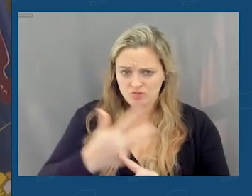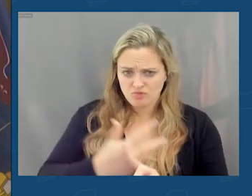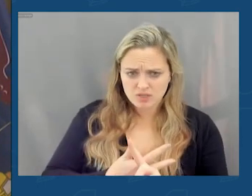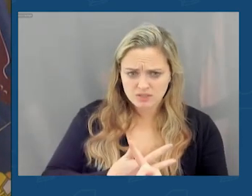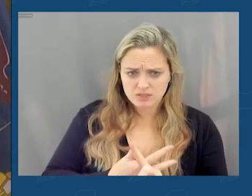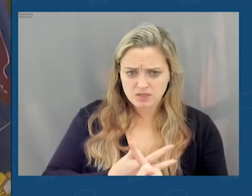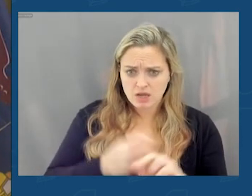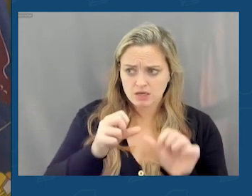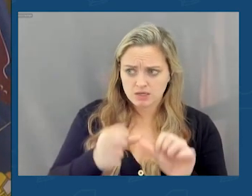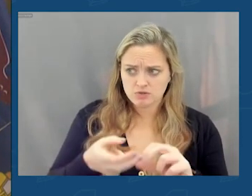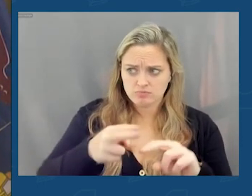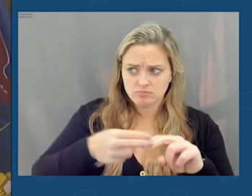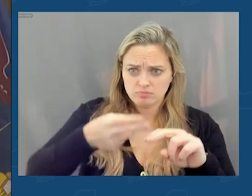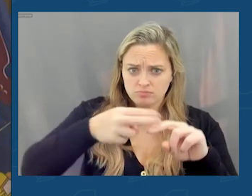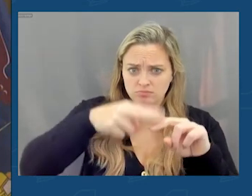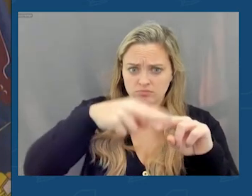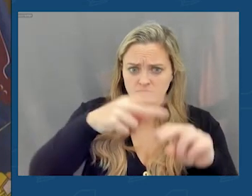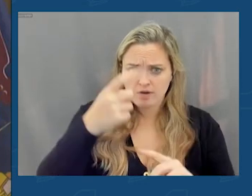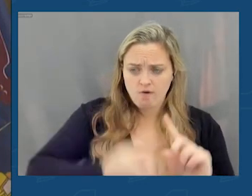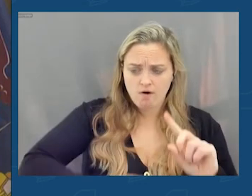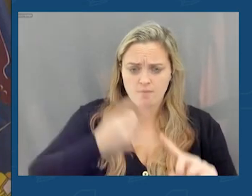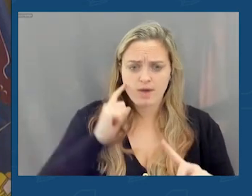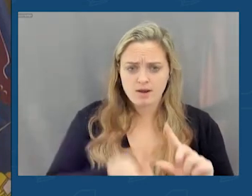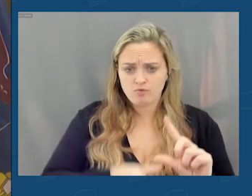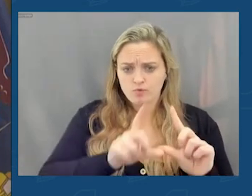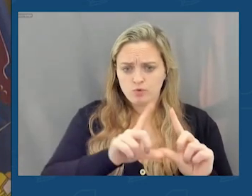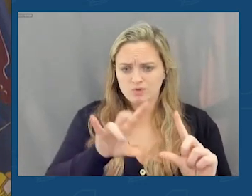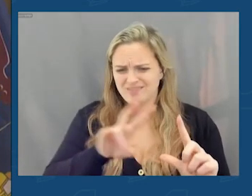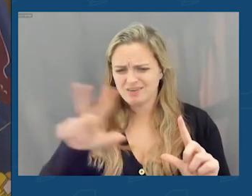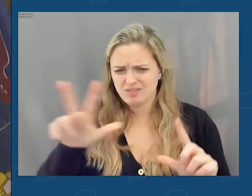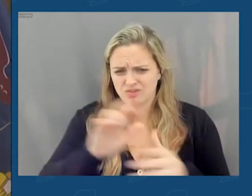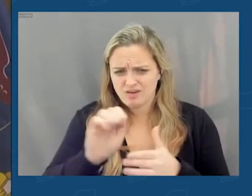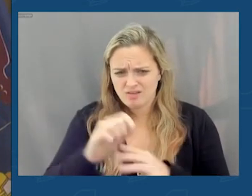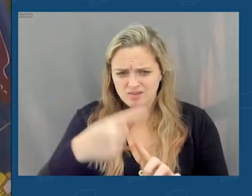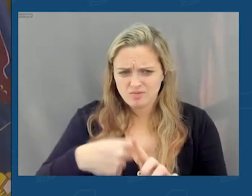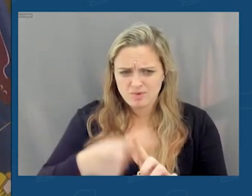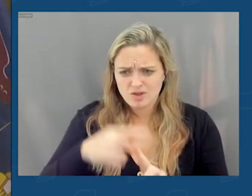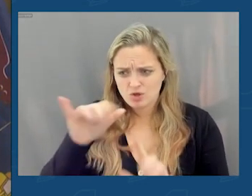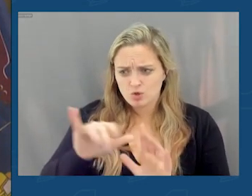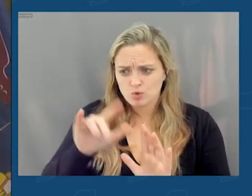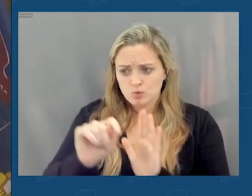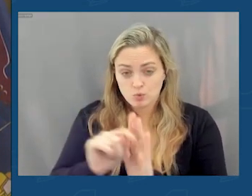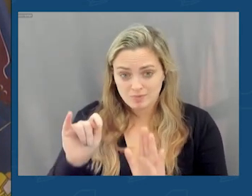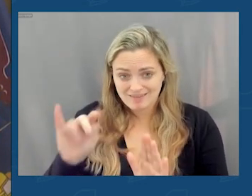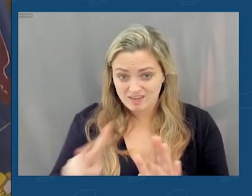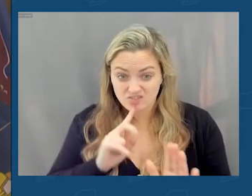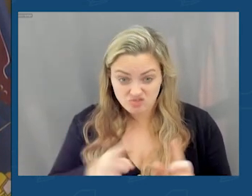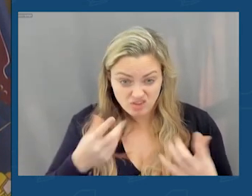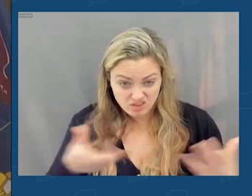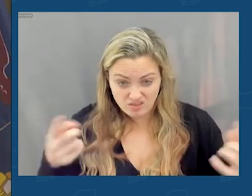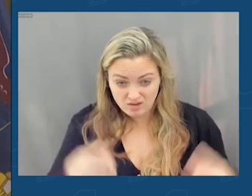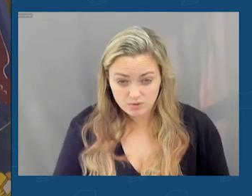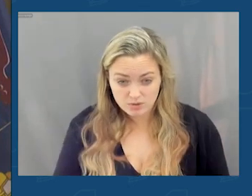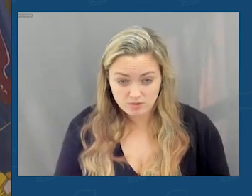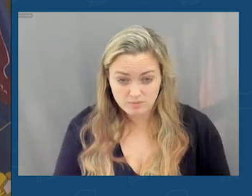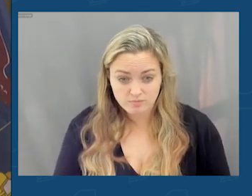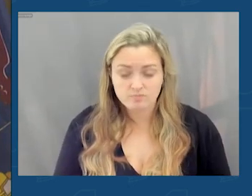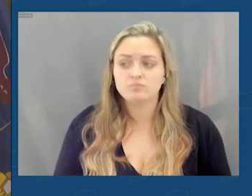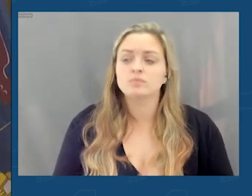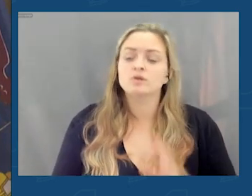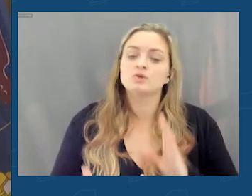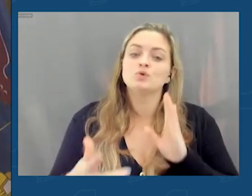going up, and then an automatic renewal is now $73 a month. I mean, this is YouTube TV I'm talking about. This is real. So the tech